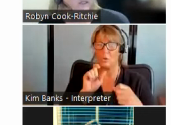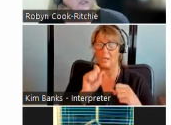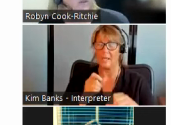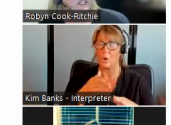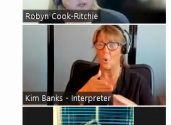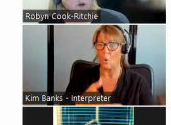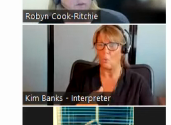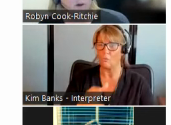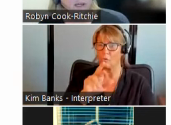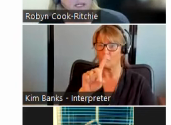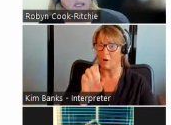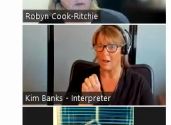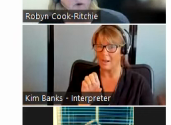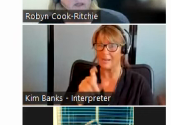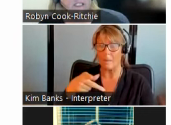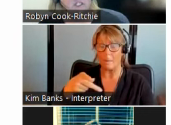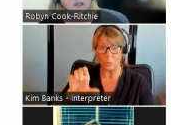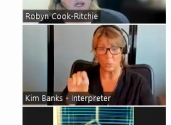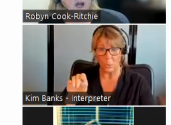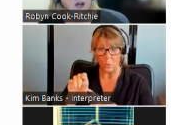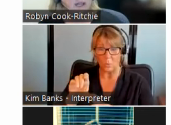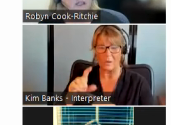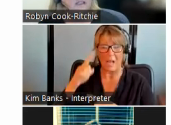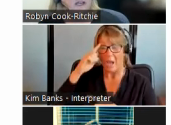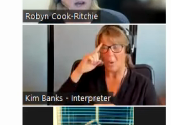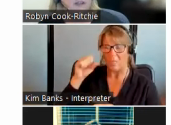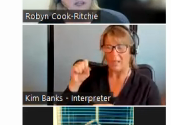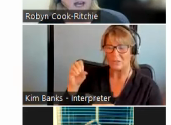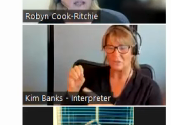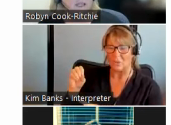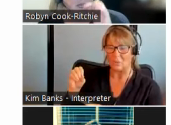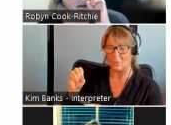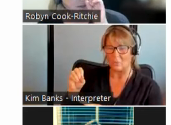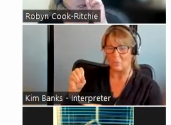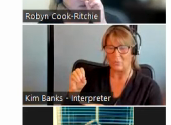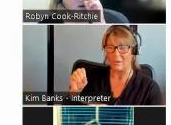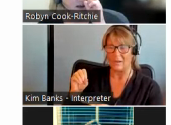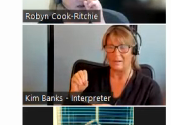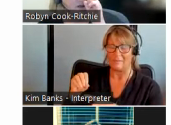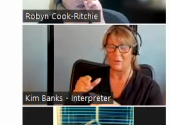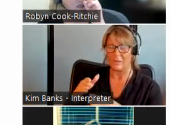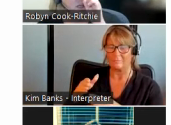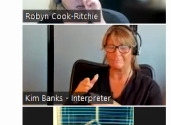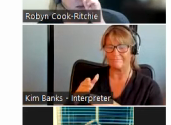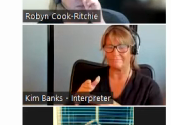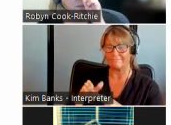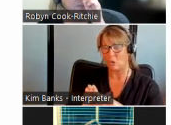don't know that you can override it anymore, Alicia. No. I haven't had it happen in a while.